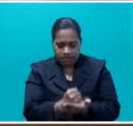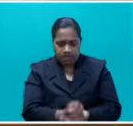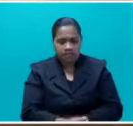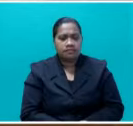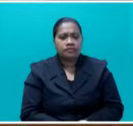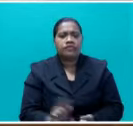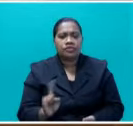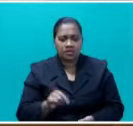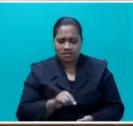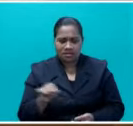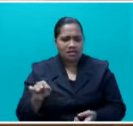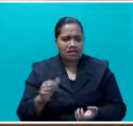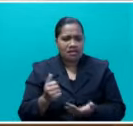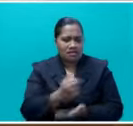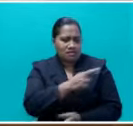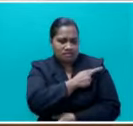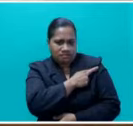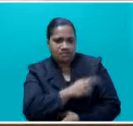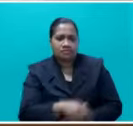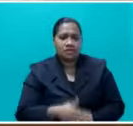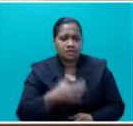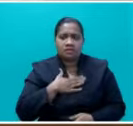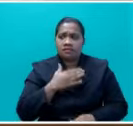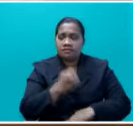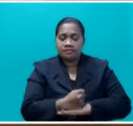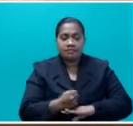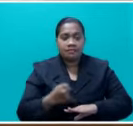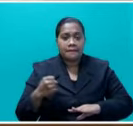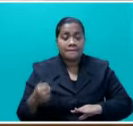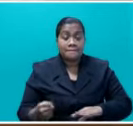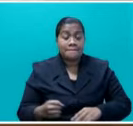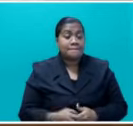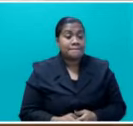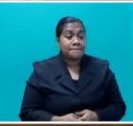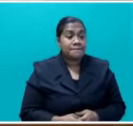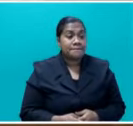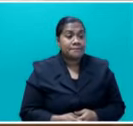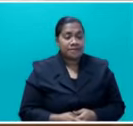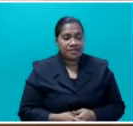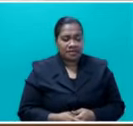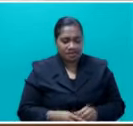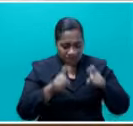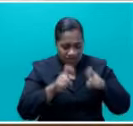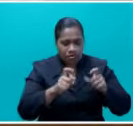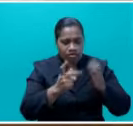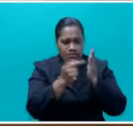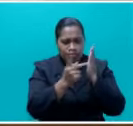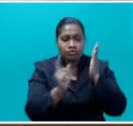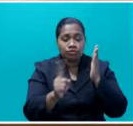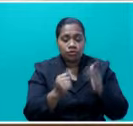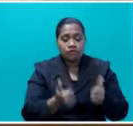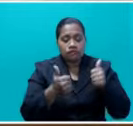should it not be, Mr. Speaker? My government functions on the principles of good governance, as I emphasized